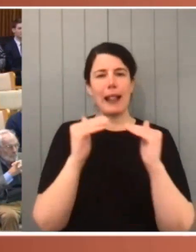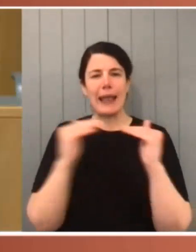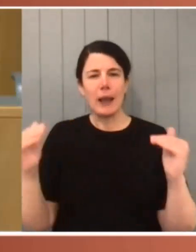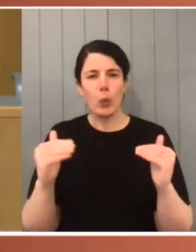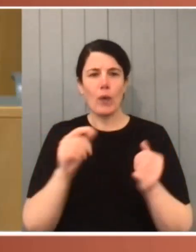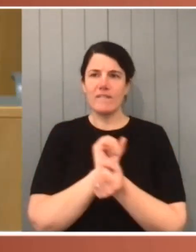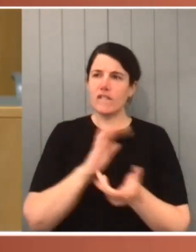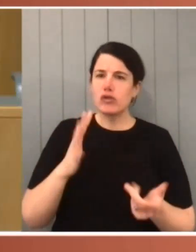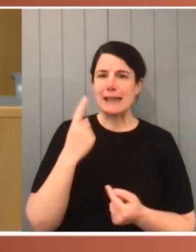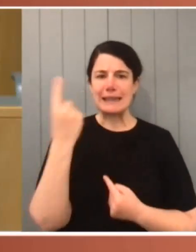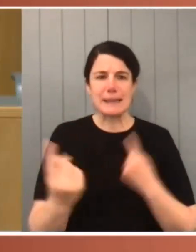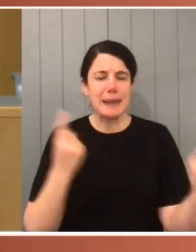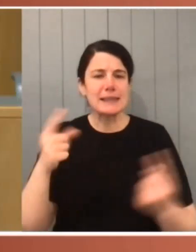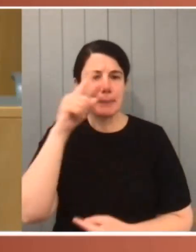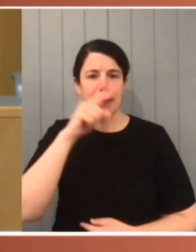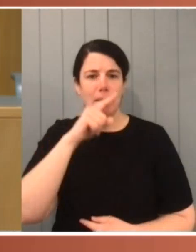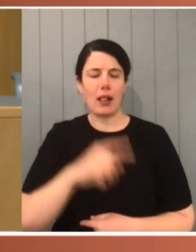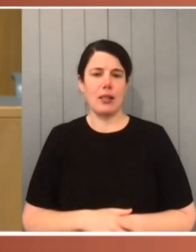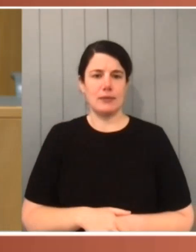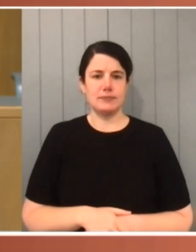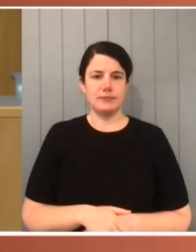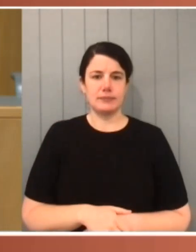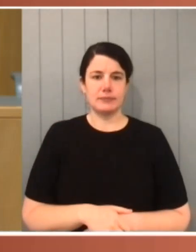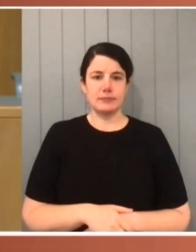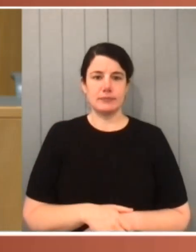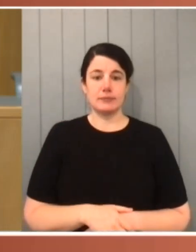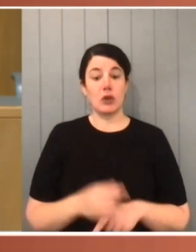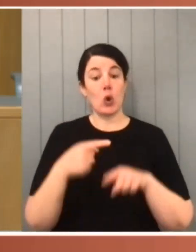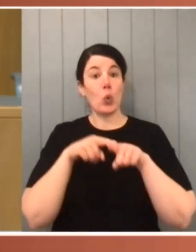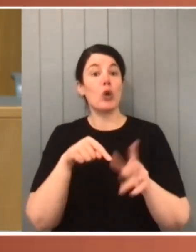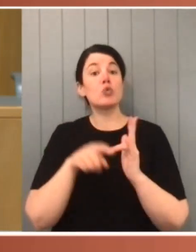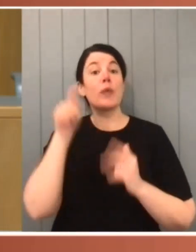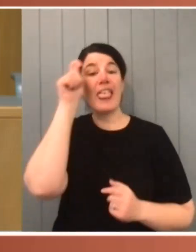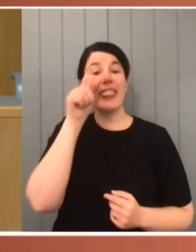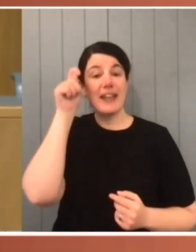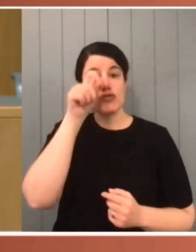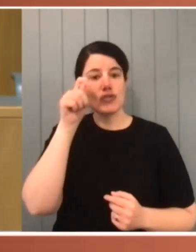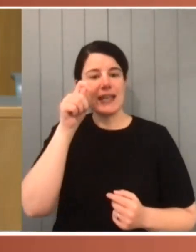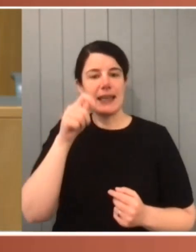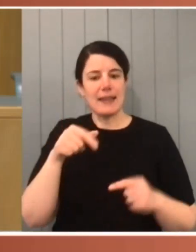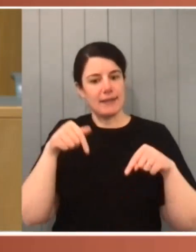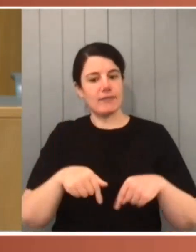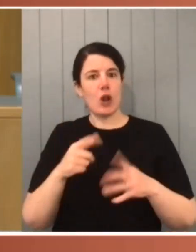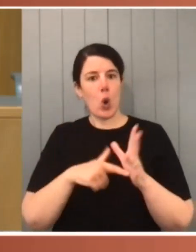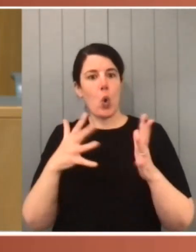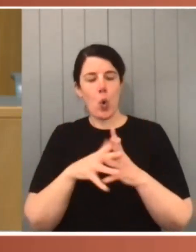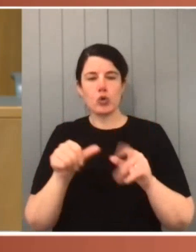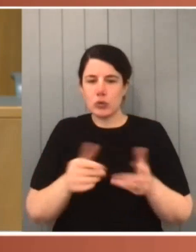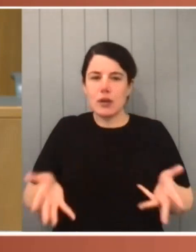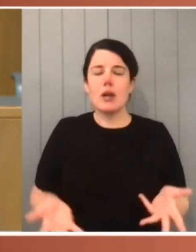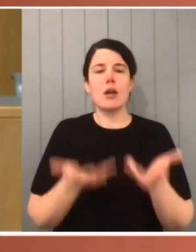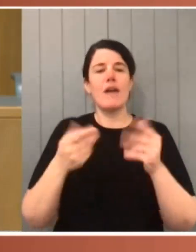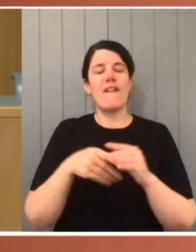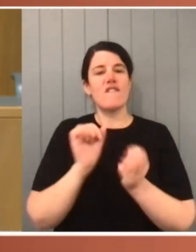free because, according to political liberalism, there's a presumption for freedom. So citizens are free. So any